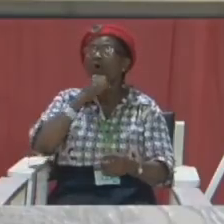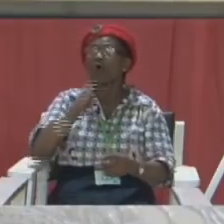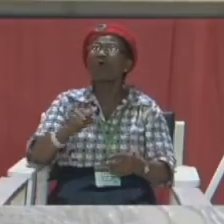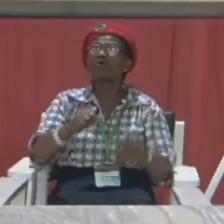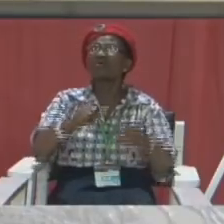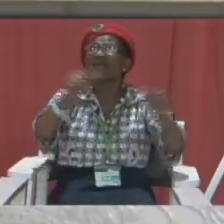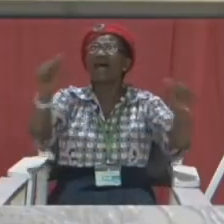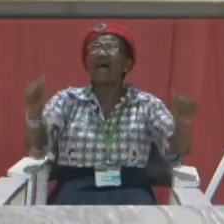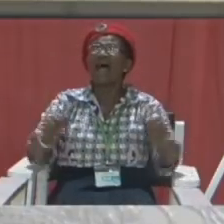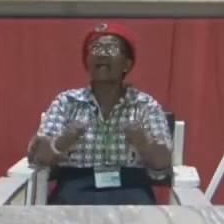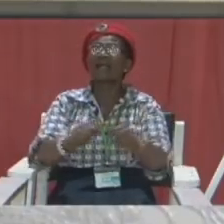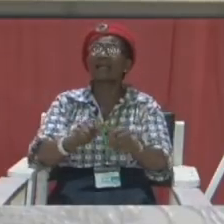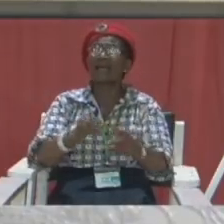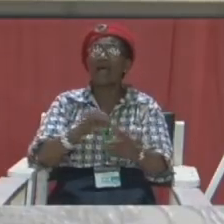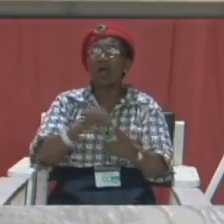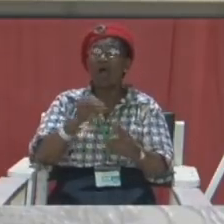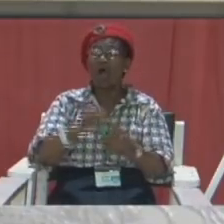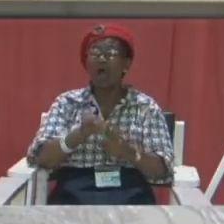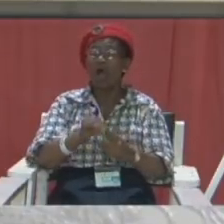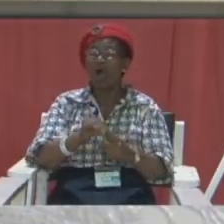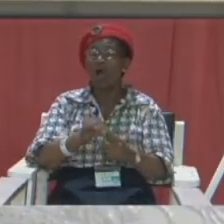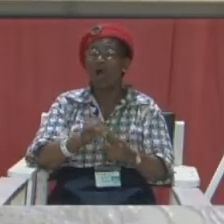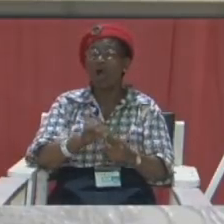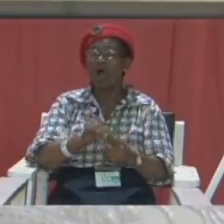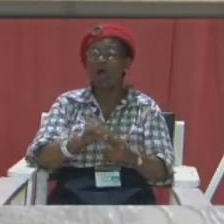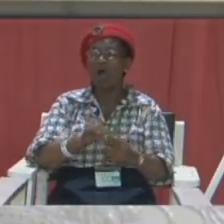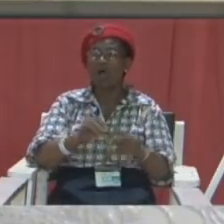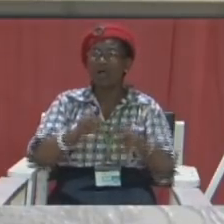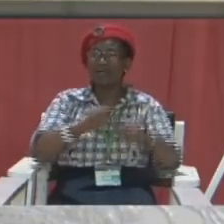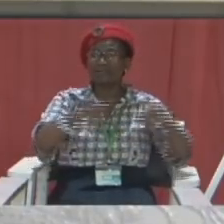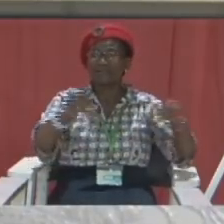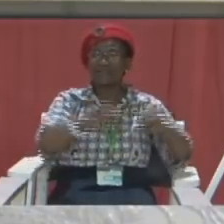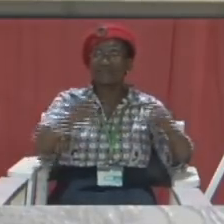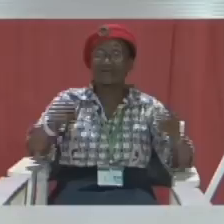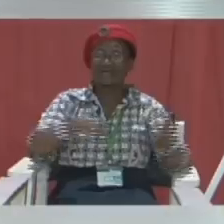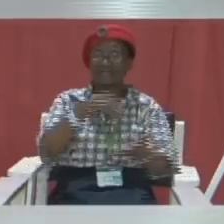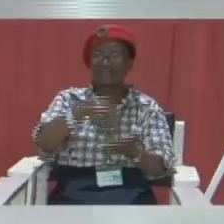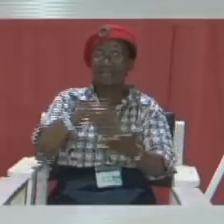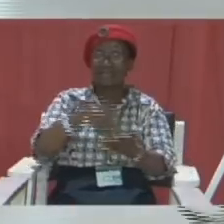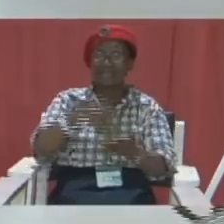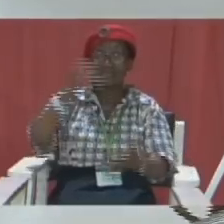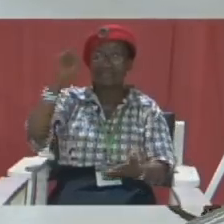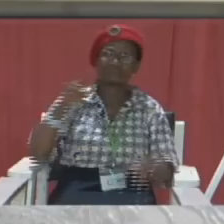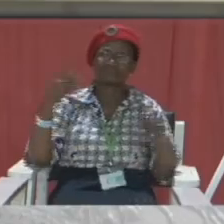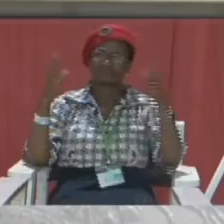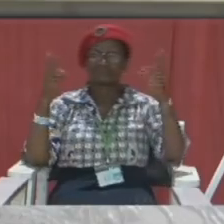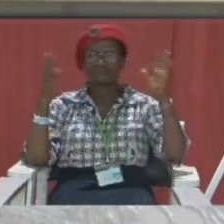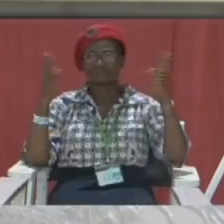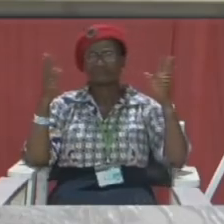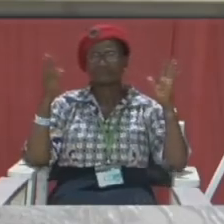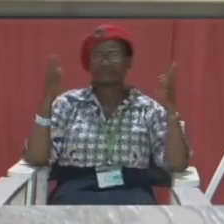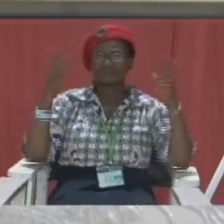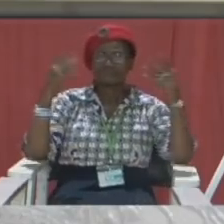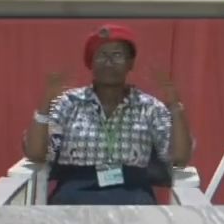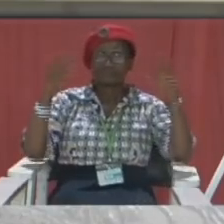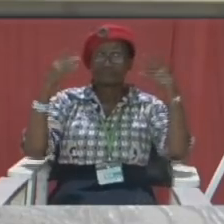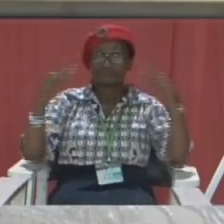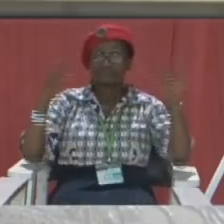tabi ni gbangan atijo tabi ni gbogbo ibi ti e tin wo wa. I'm counting now. 1.